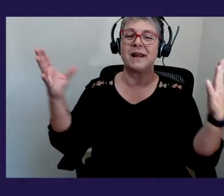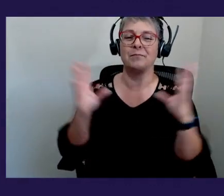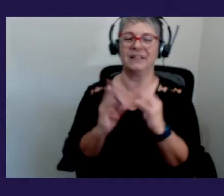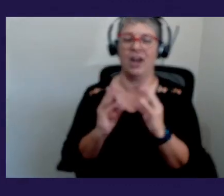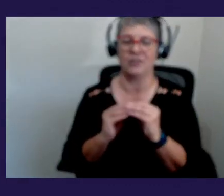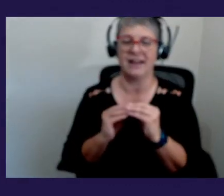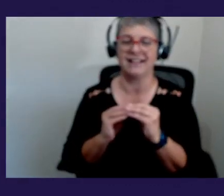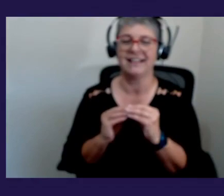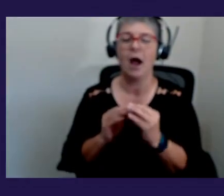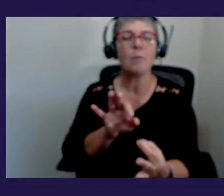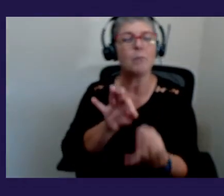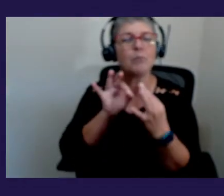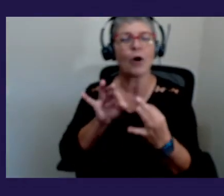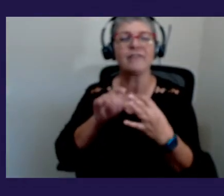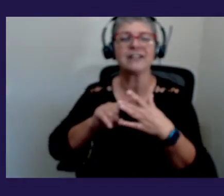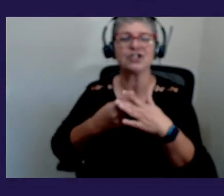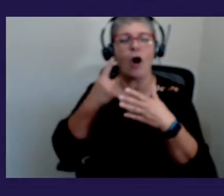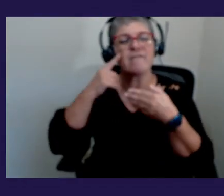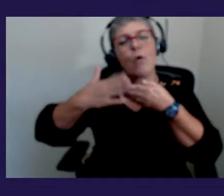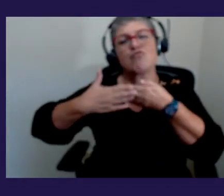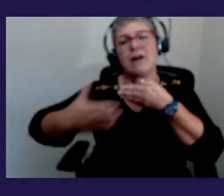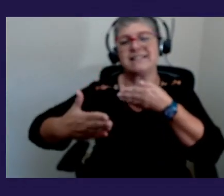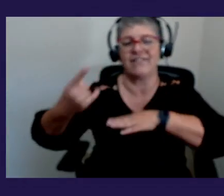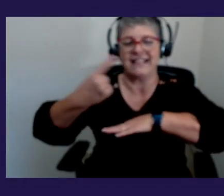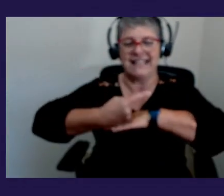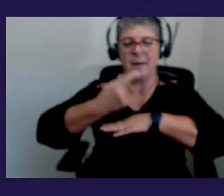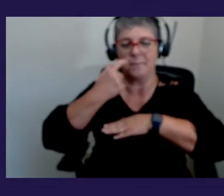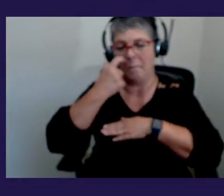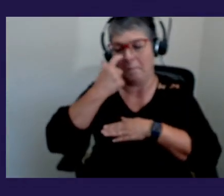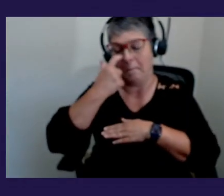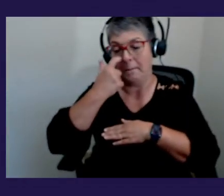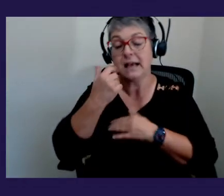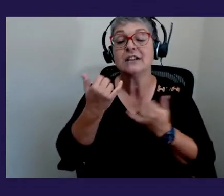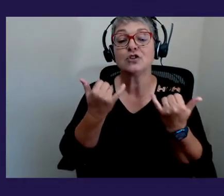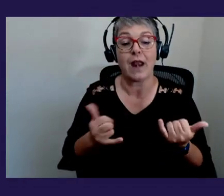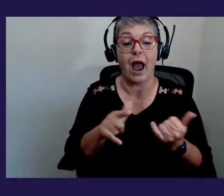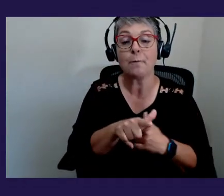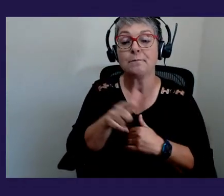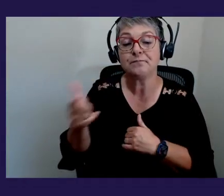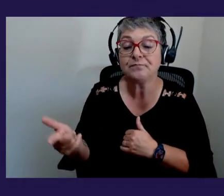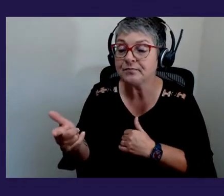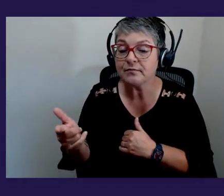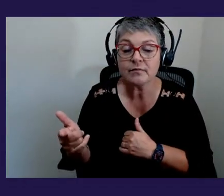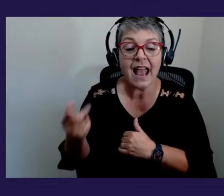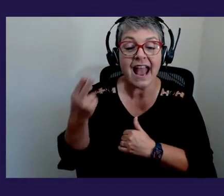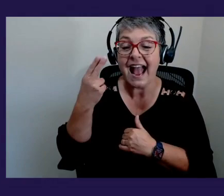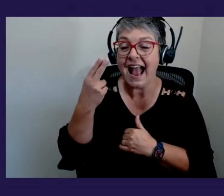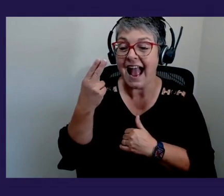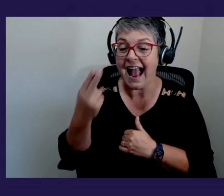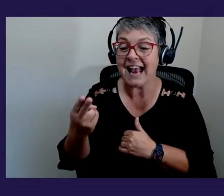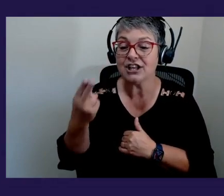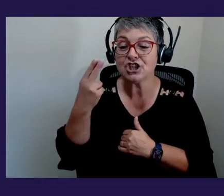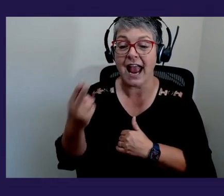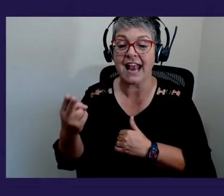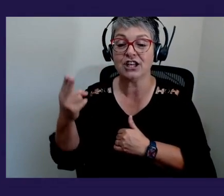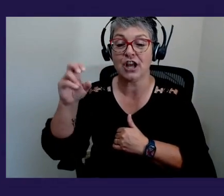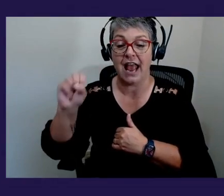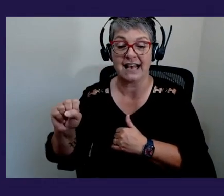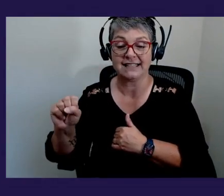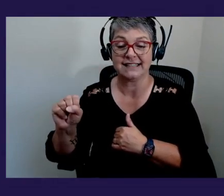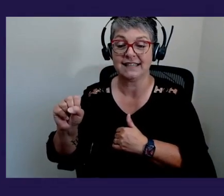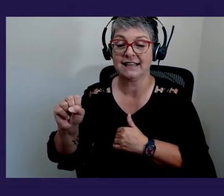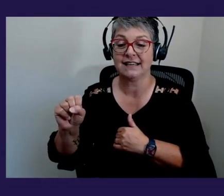day. And so now I'm going to turn this over to my good friend Gretchen Michael of HHS, and she'll be moderating the next session